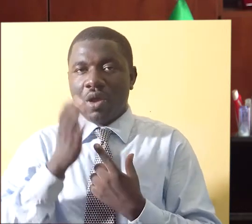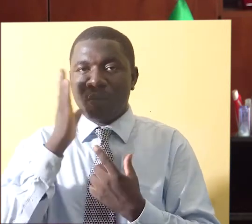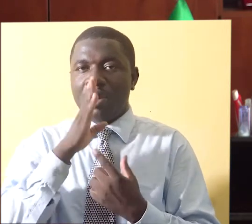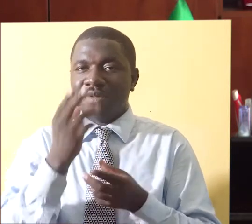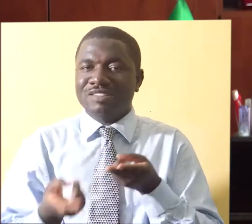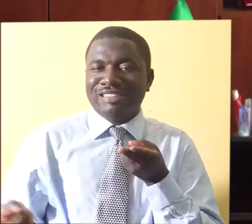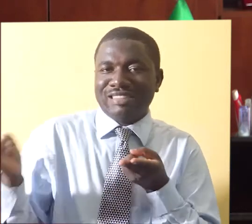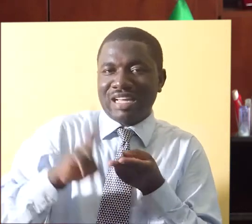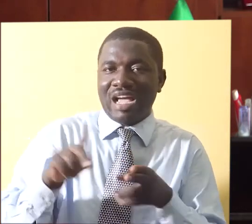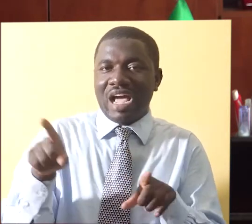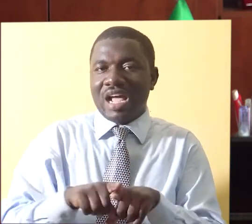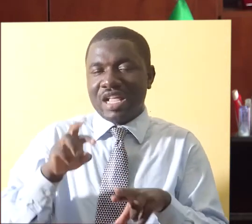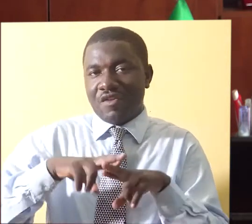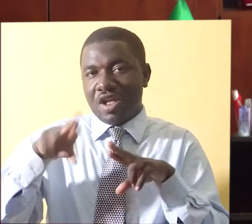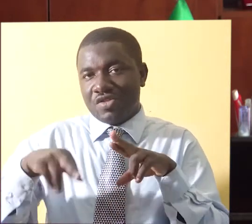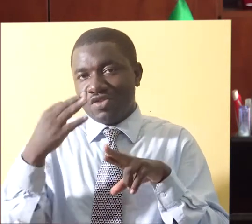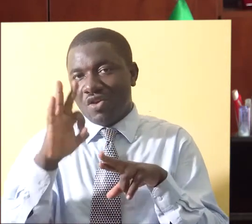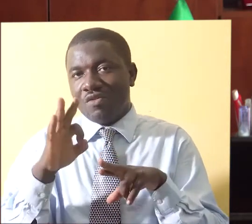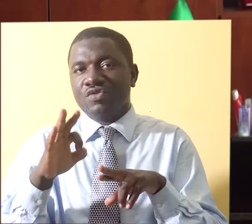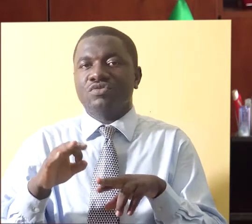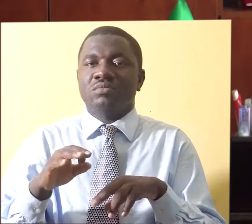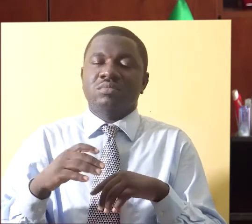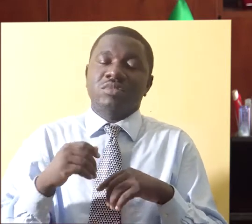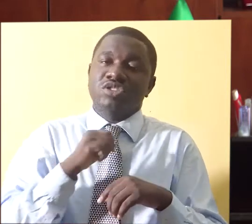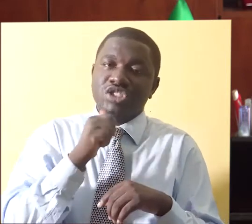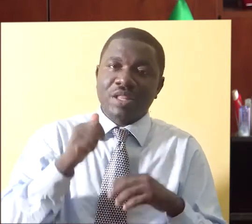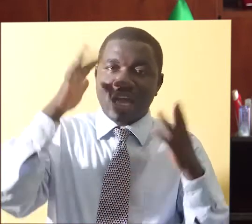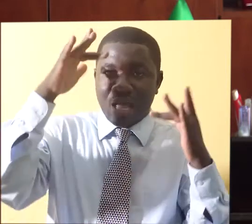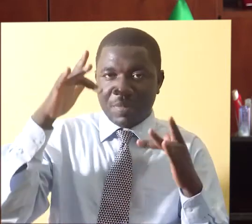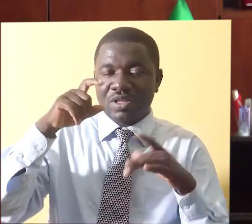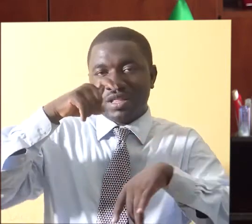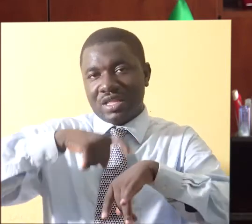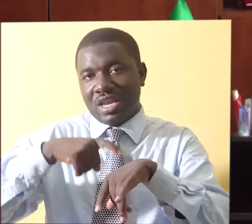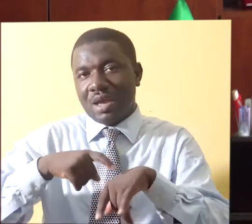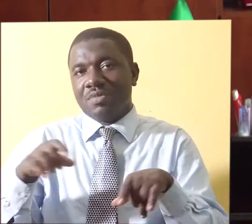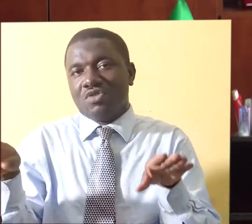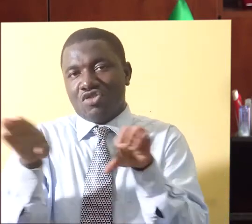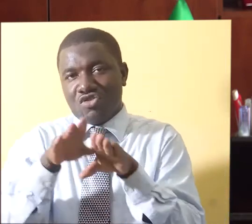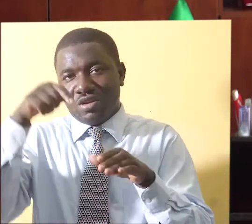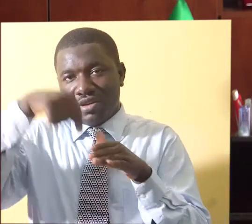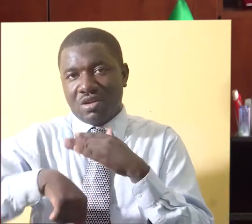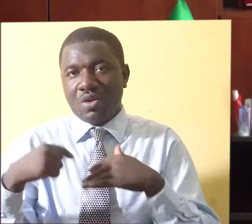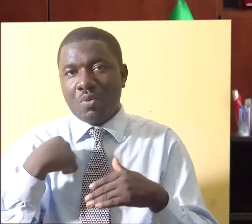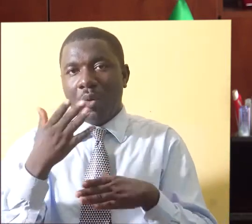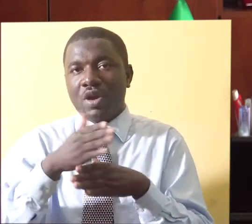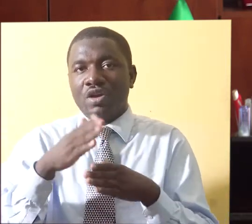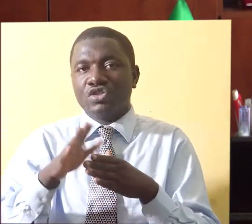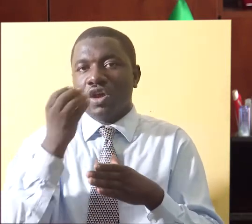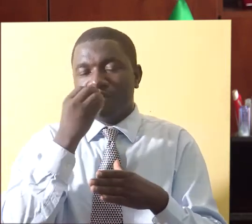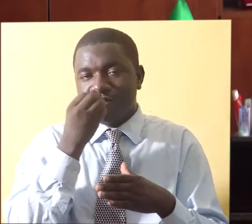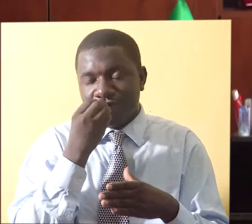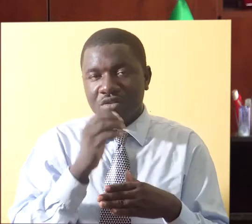aggravated as a result of the unintended consequences of the lockdown. We'll distribute